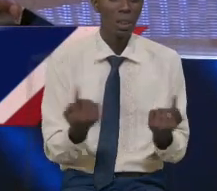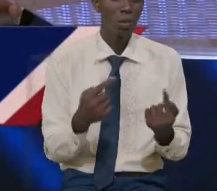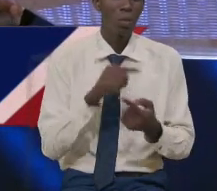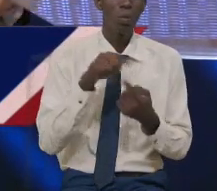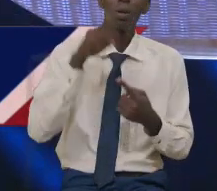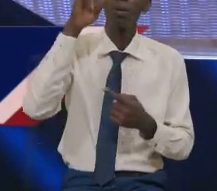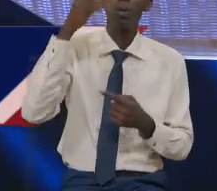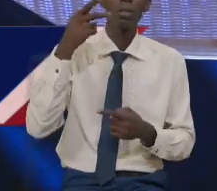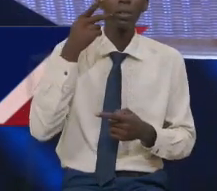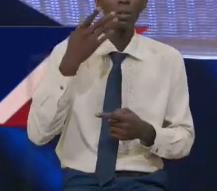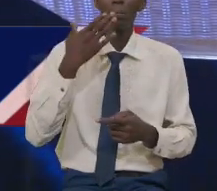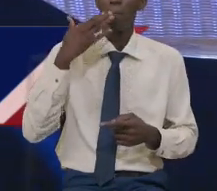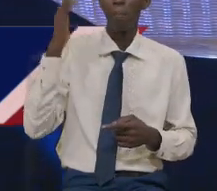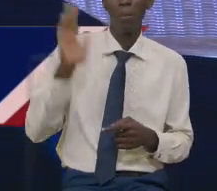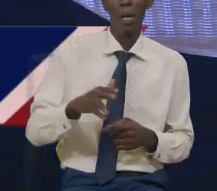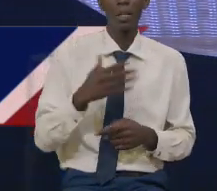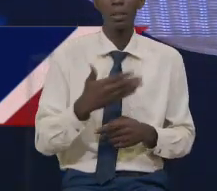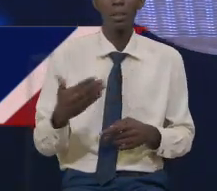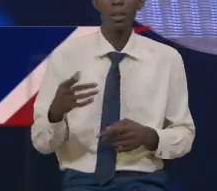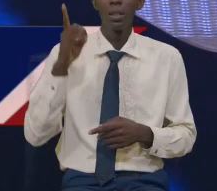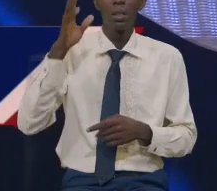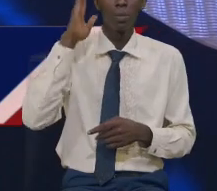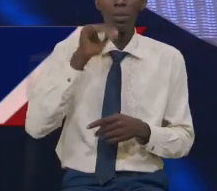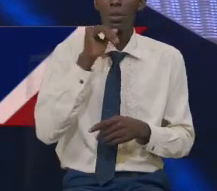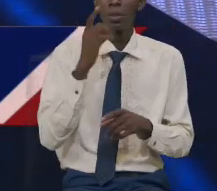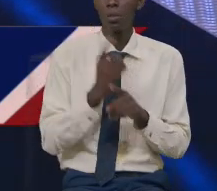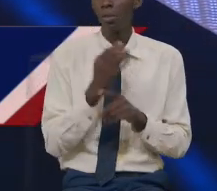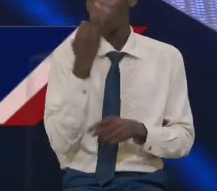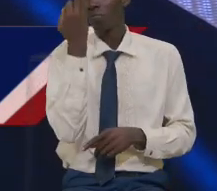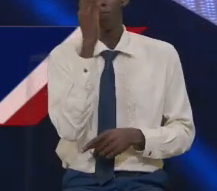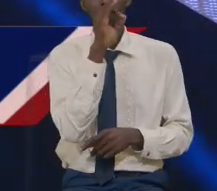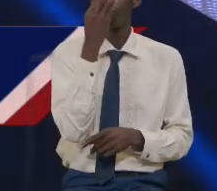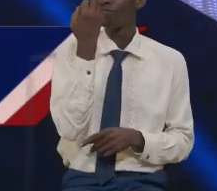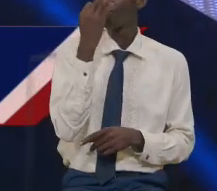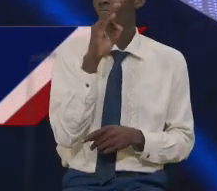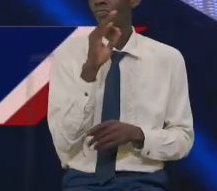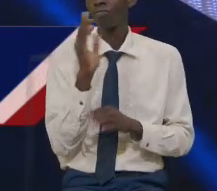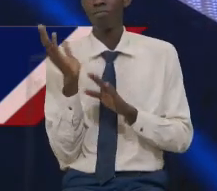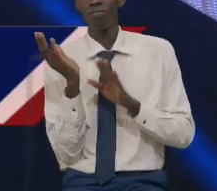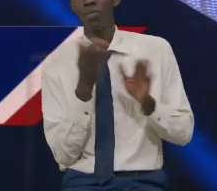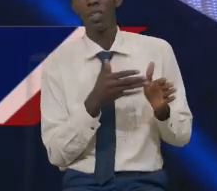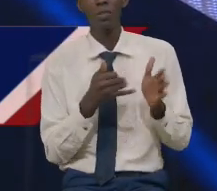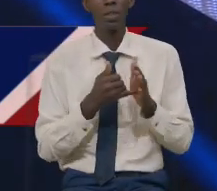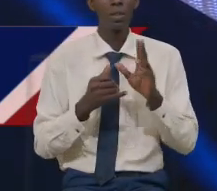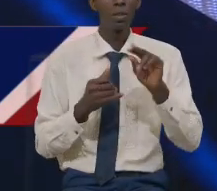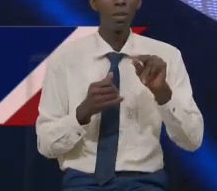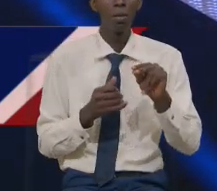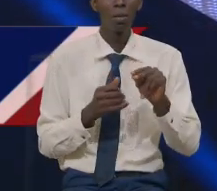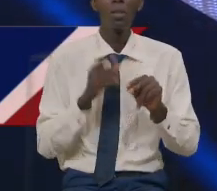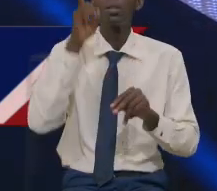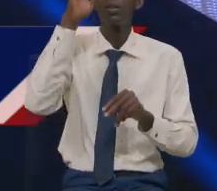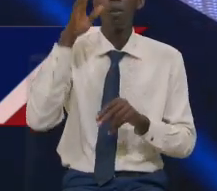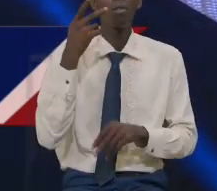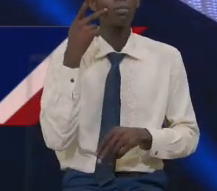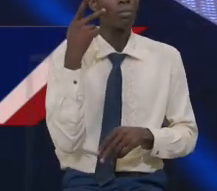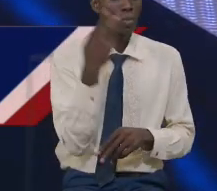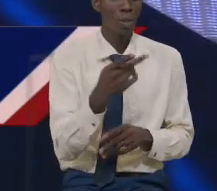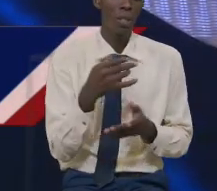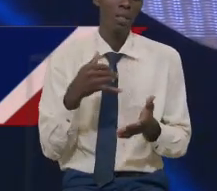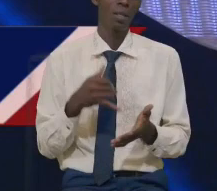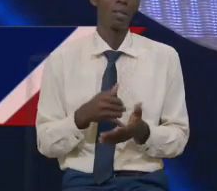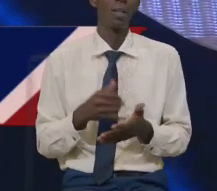sees wickedness, he does not turn the other face as if I didn't see that. He saw it. And